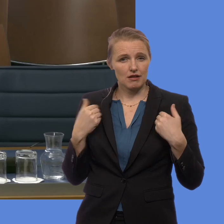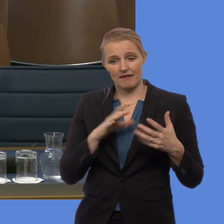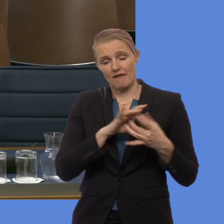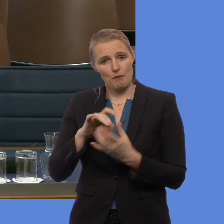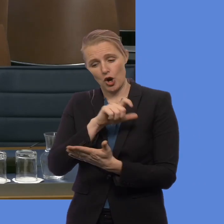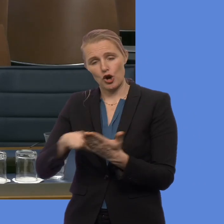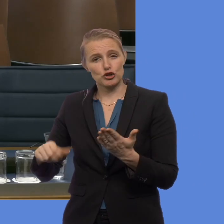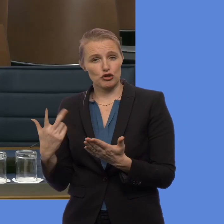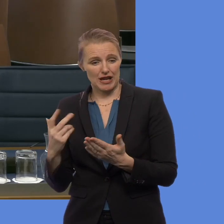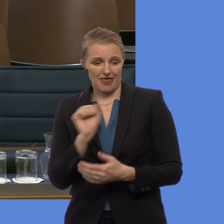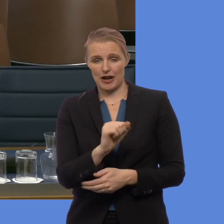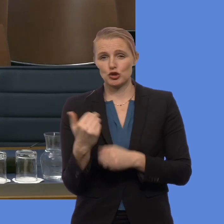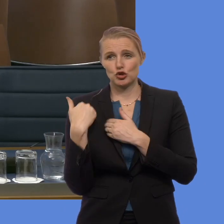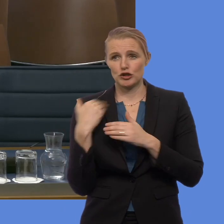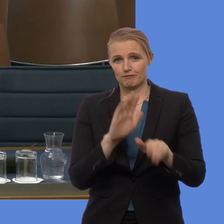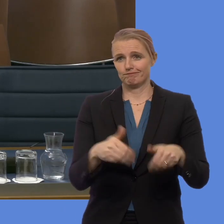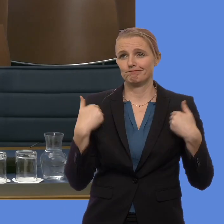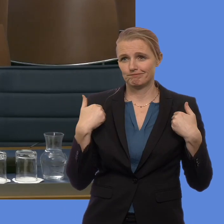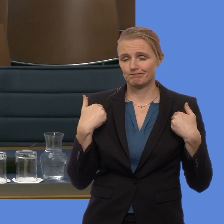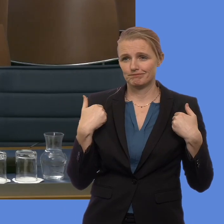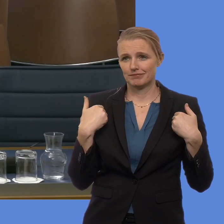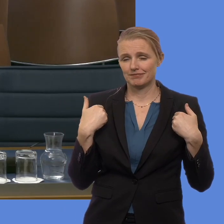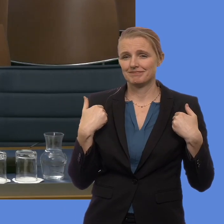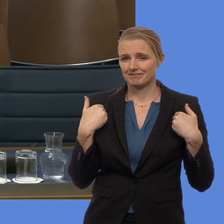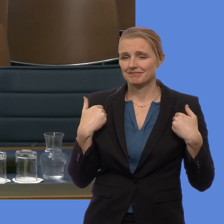their duties, but not departments. So